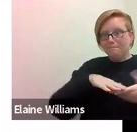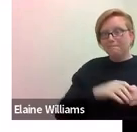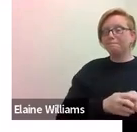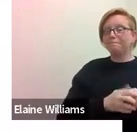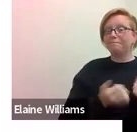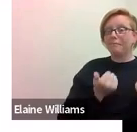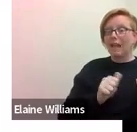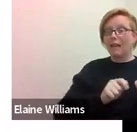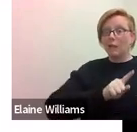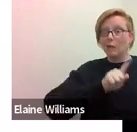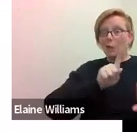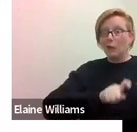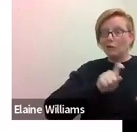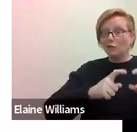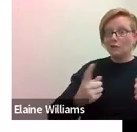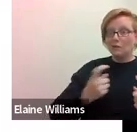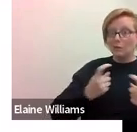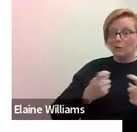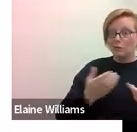questions before